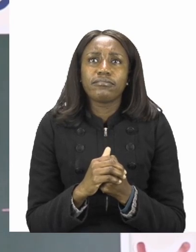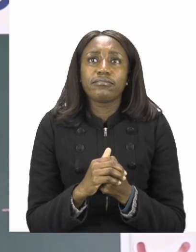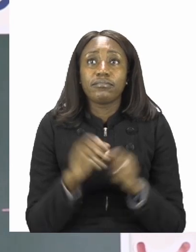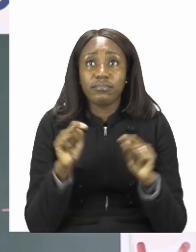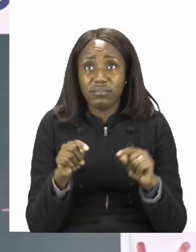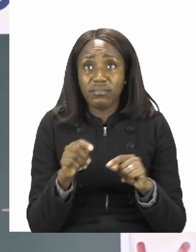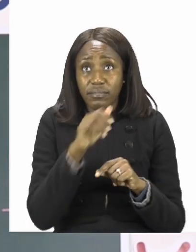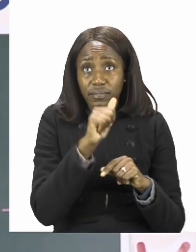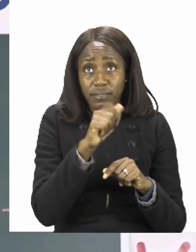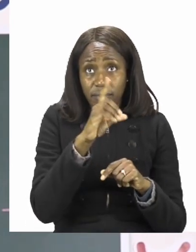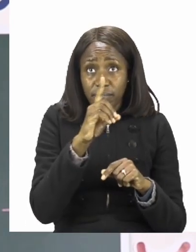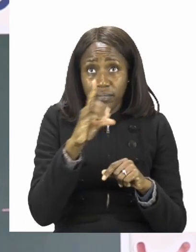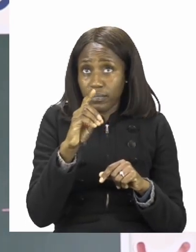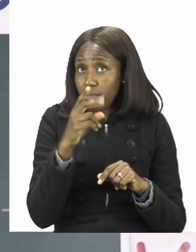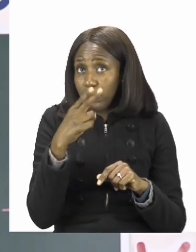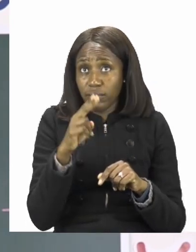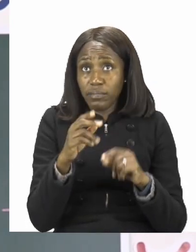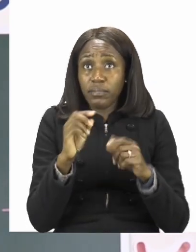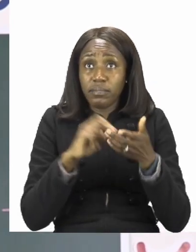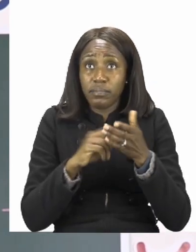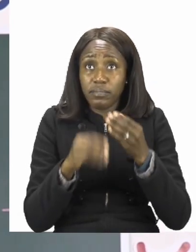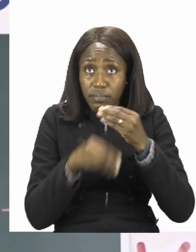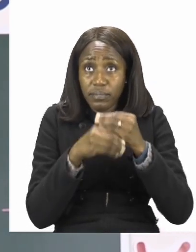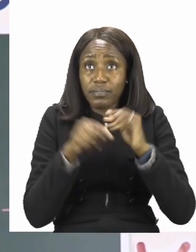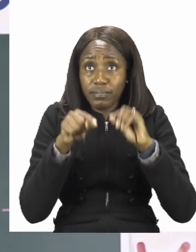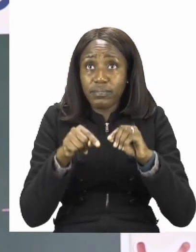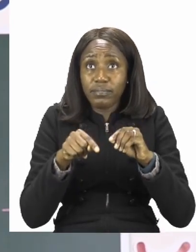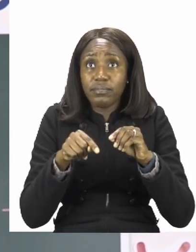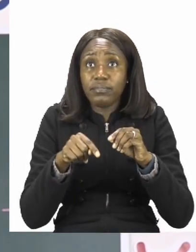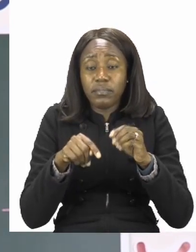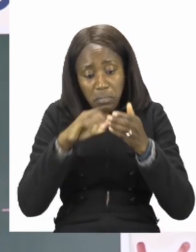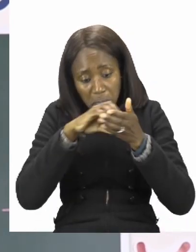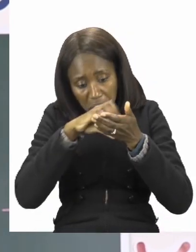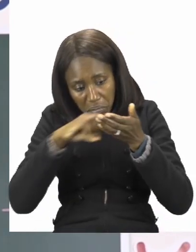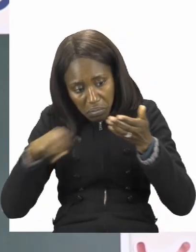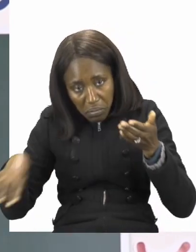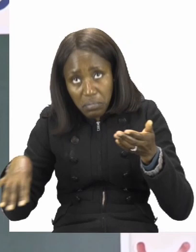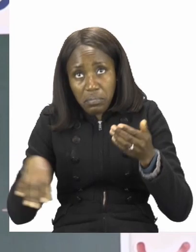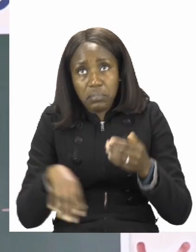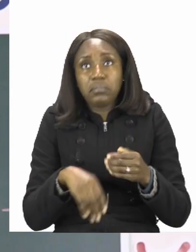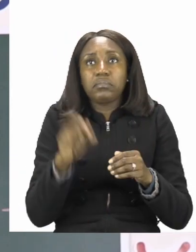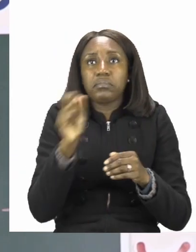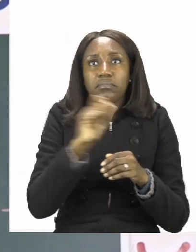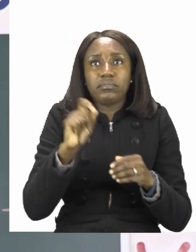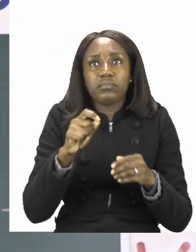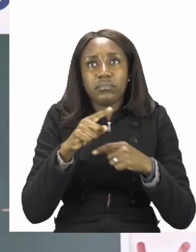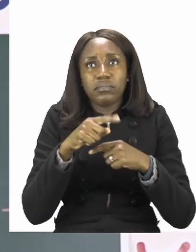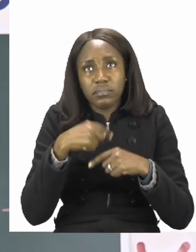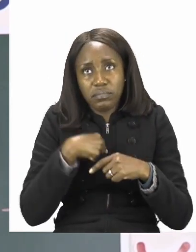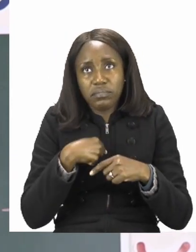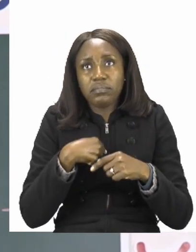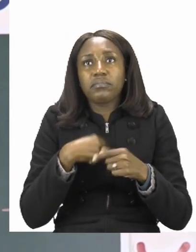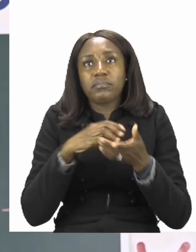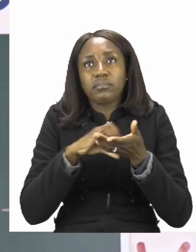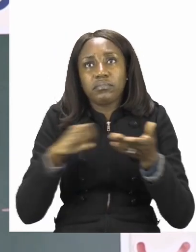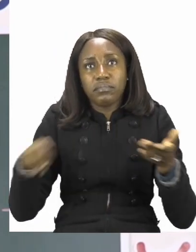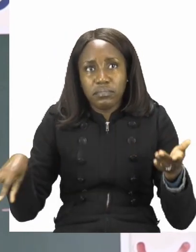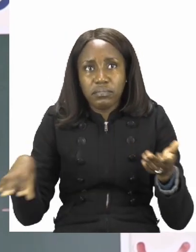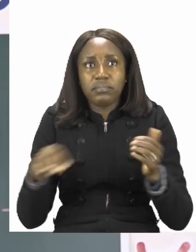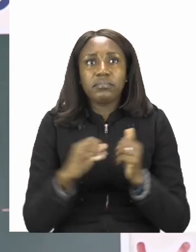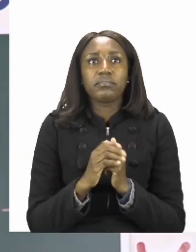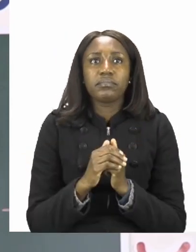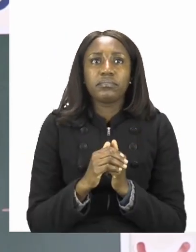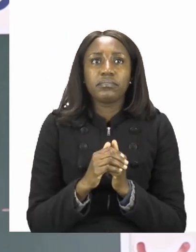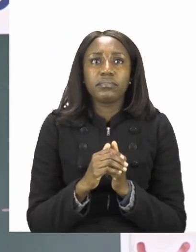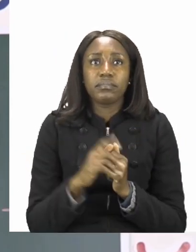adding, because we were counting backwards, we were subtracting. So you can